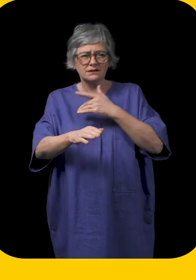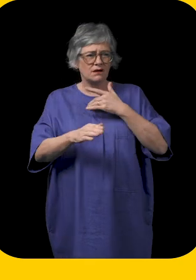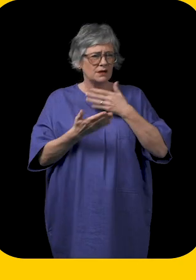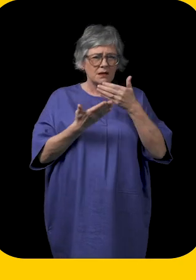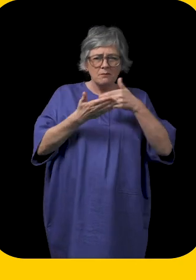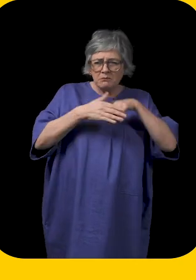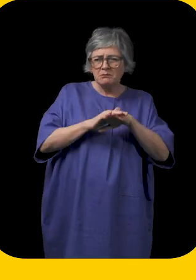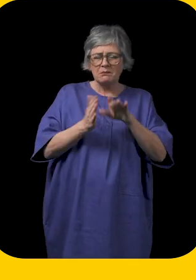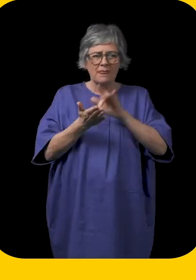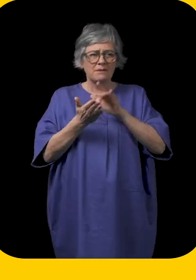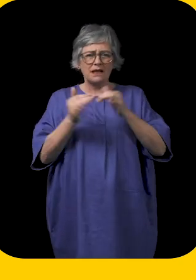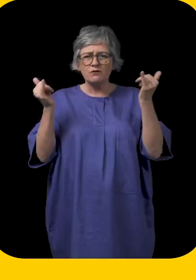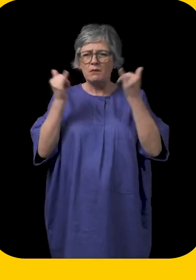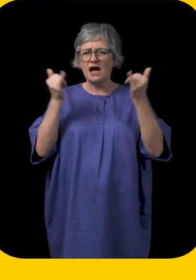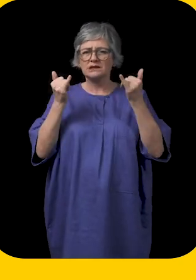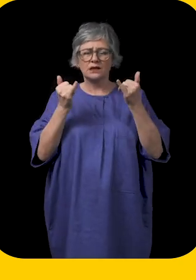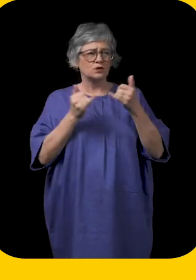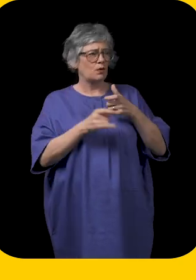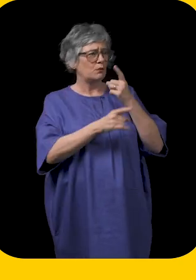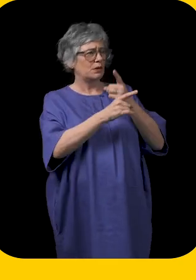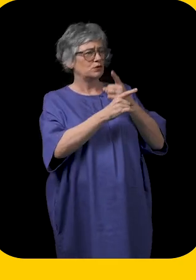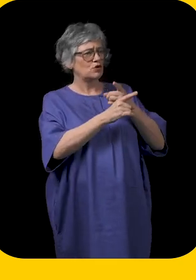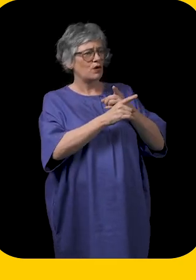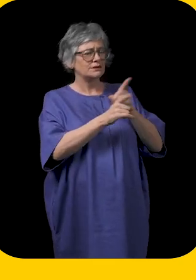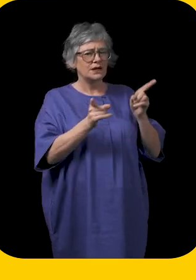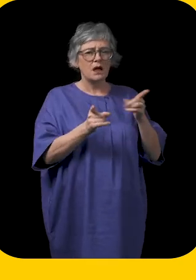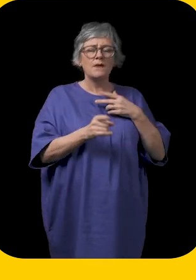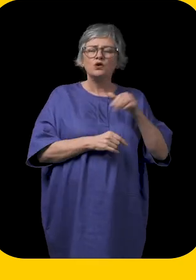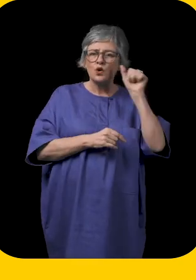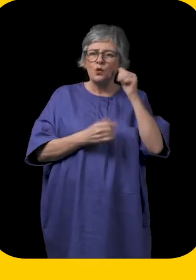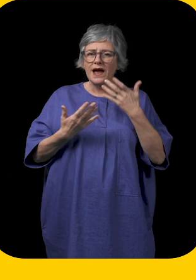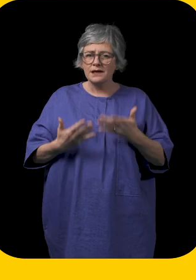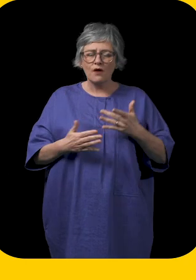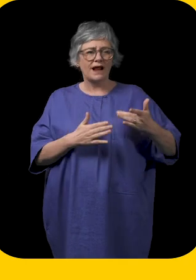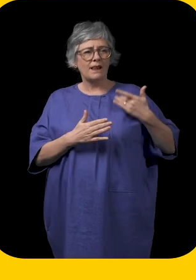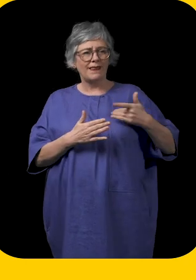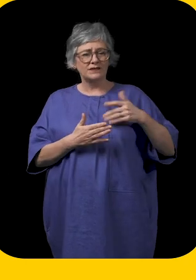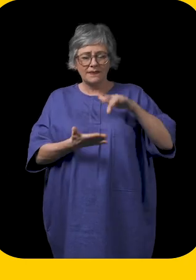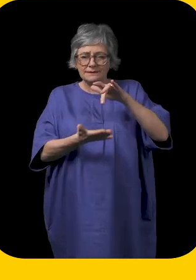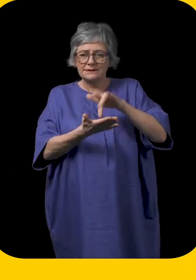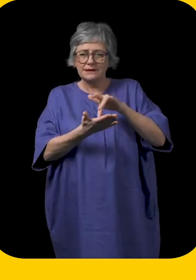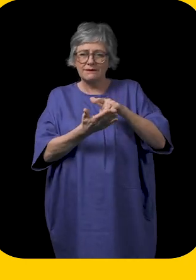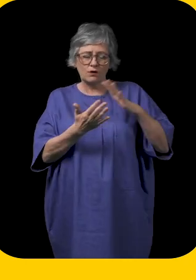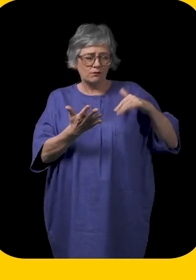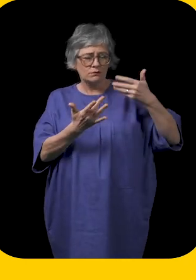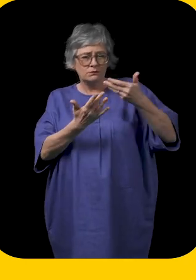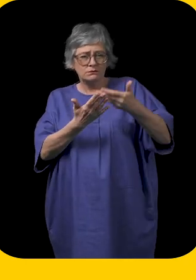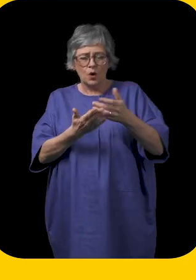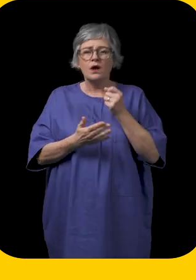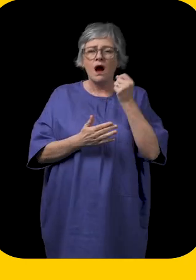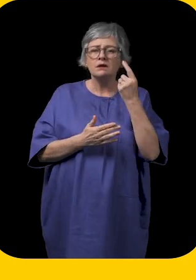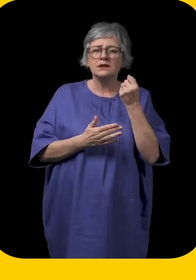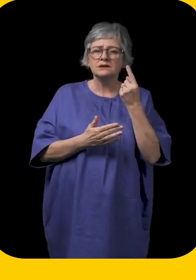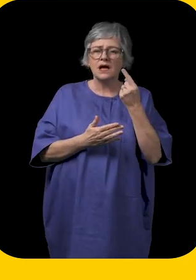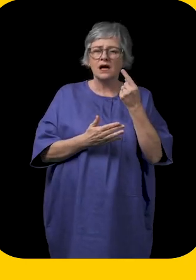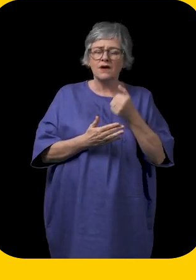parties, in places where others chatted, slept, or read. But she was aware now, after having lived in this city for many years, she could